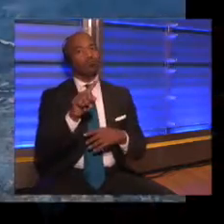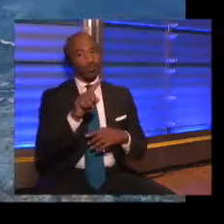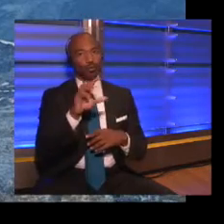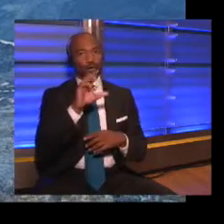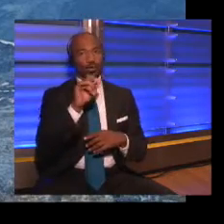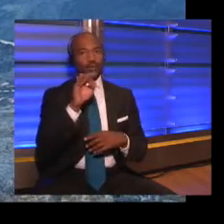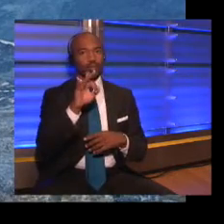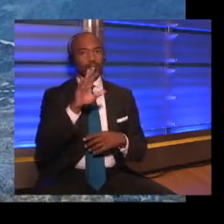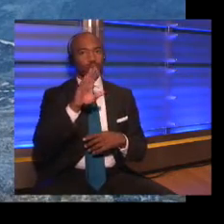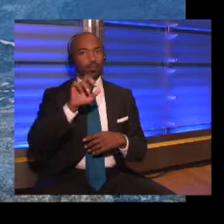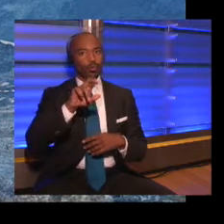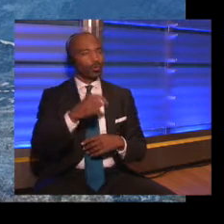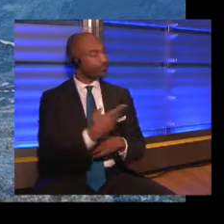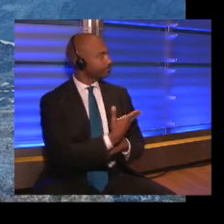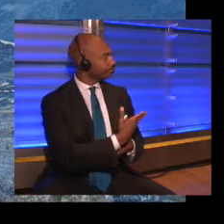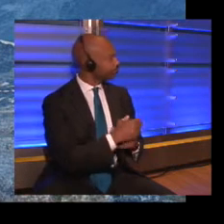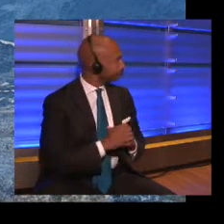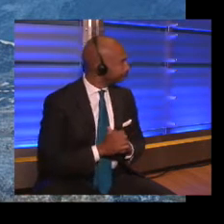He